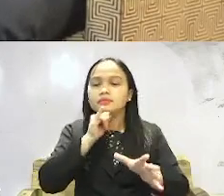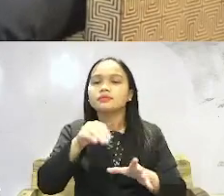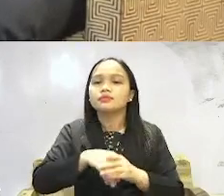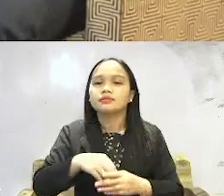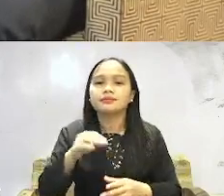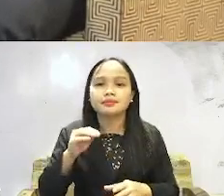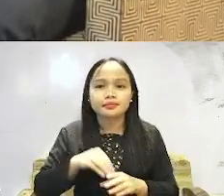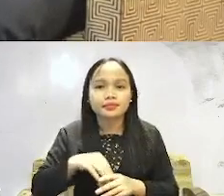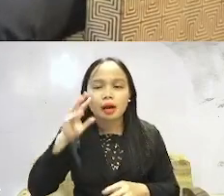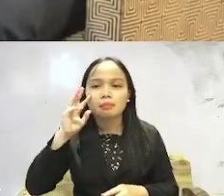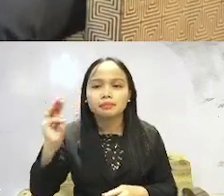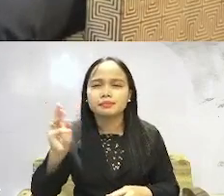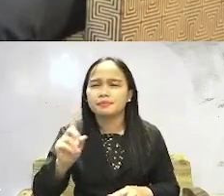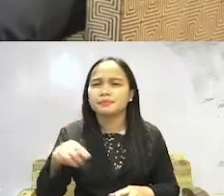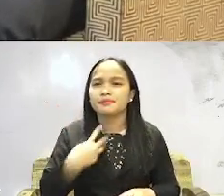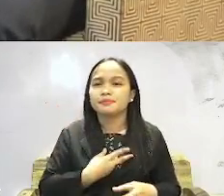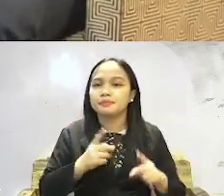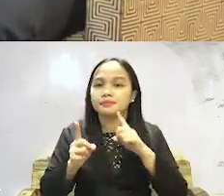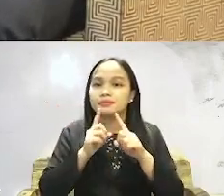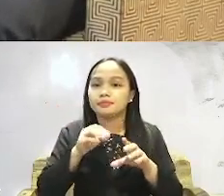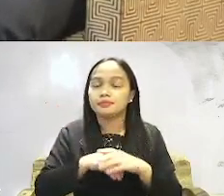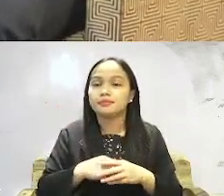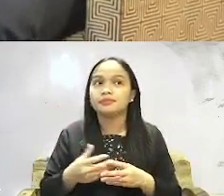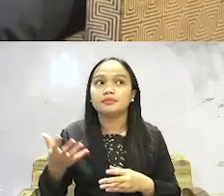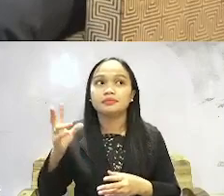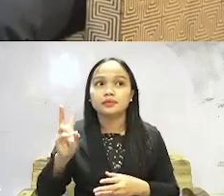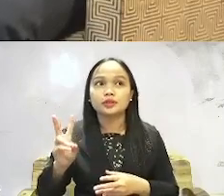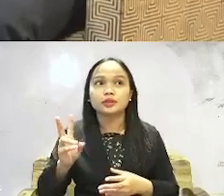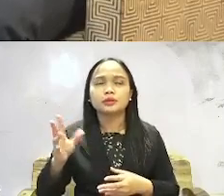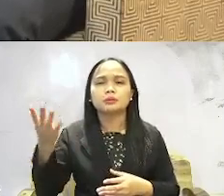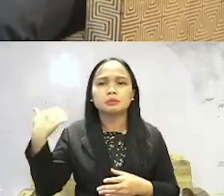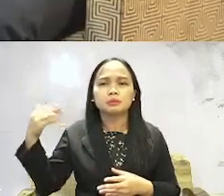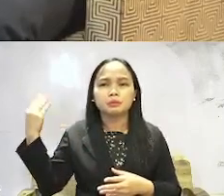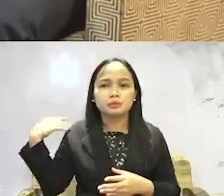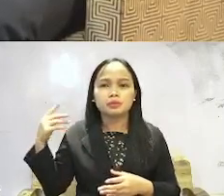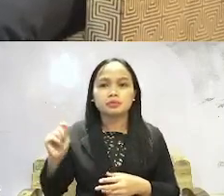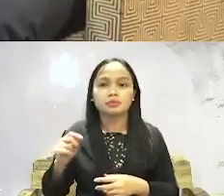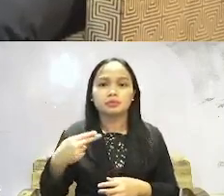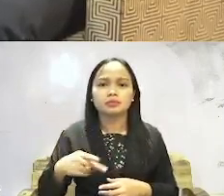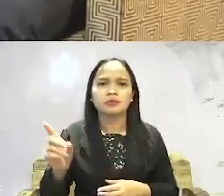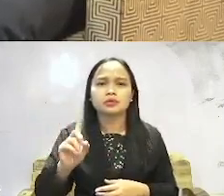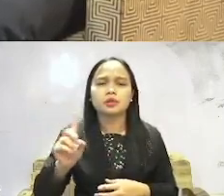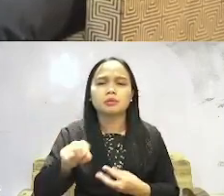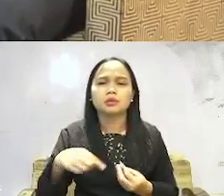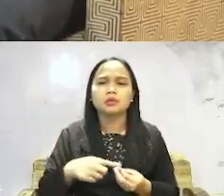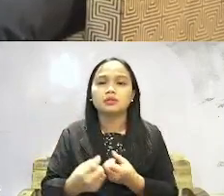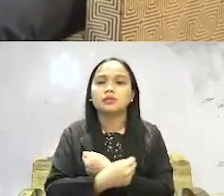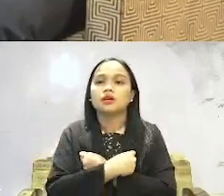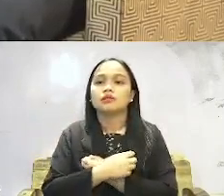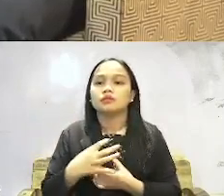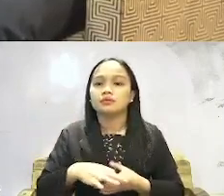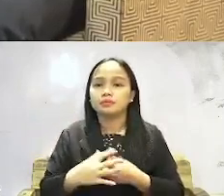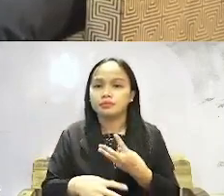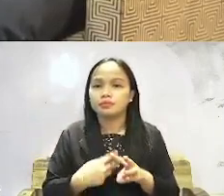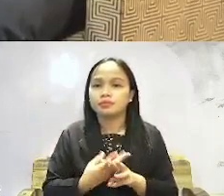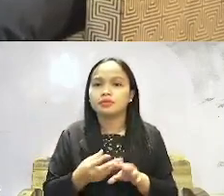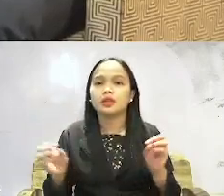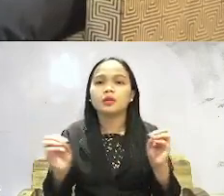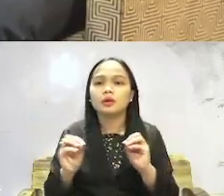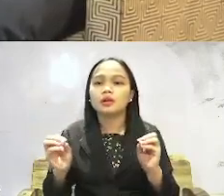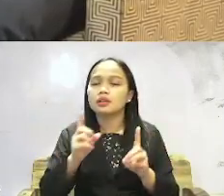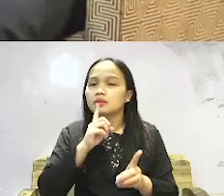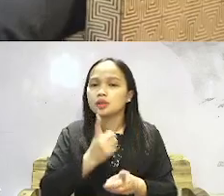Kasi pinag-usapan doon sa pangalawang episode ng February, ang pagmamahal, ano, team focus ng mundo, walang